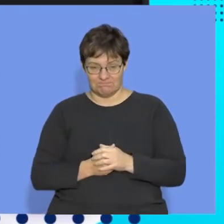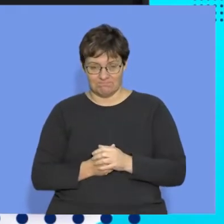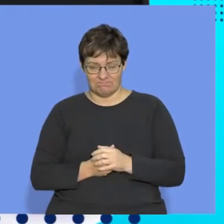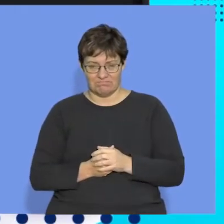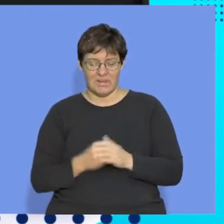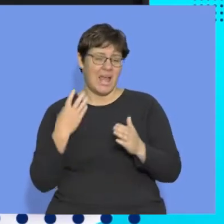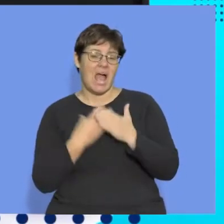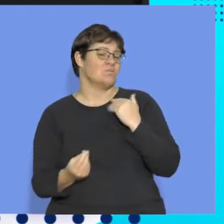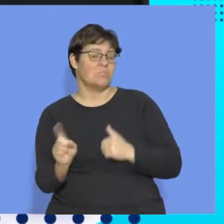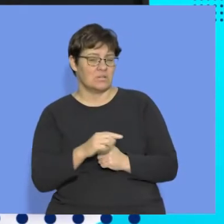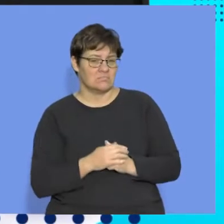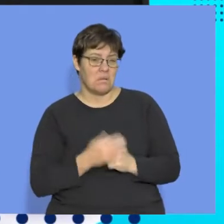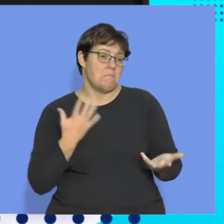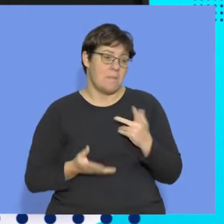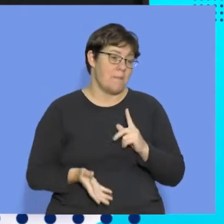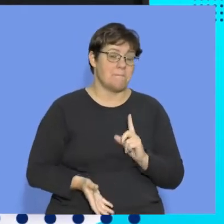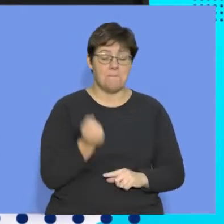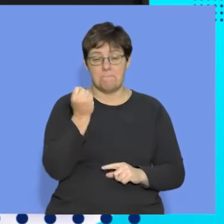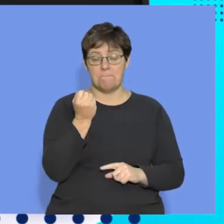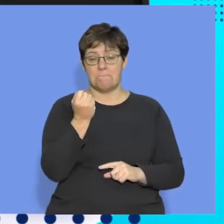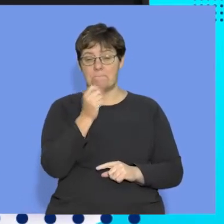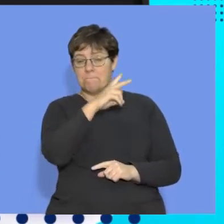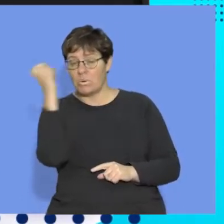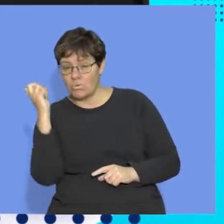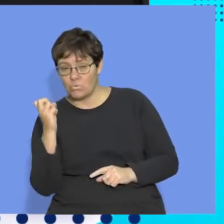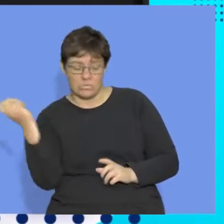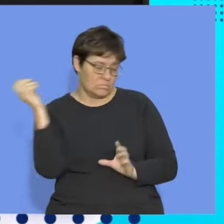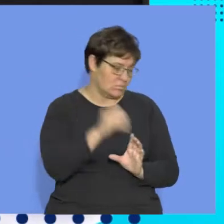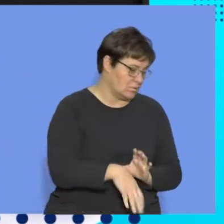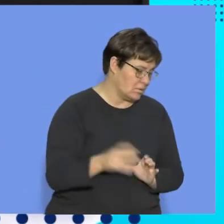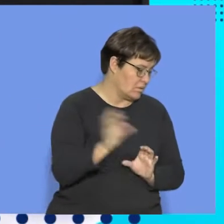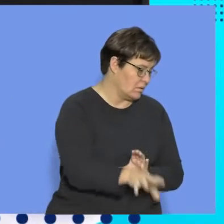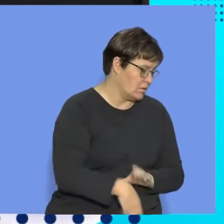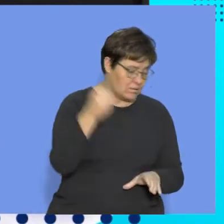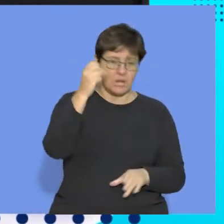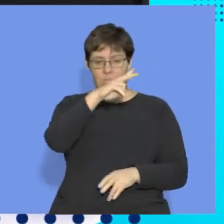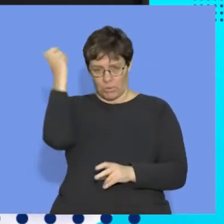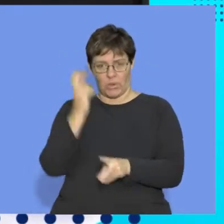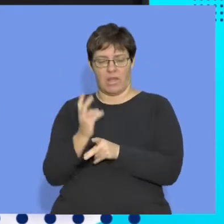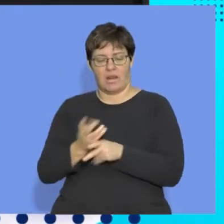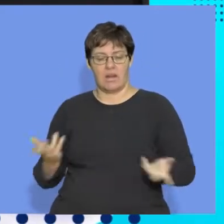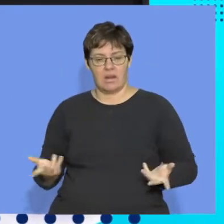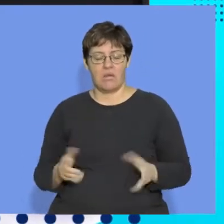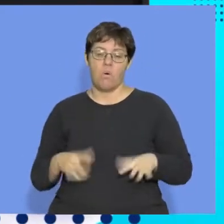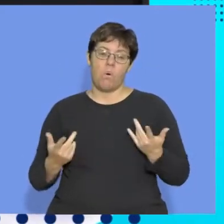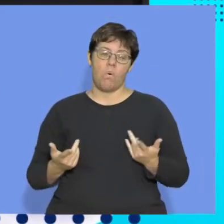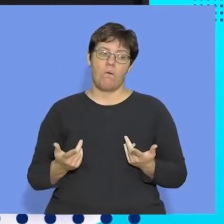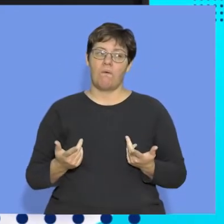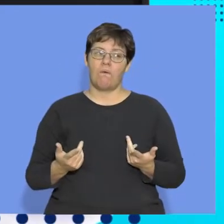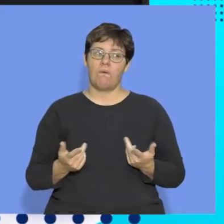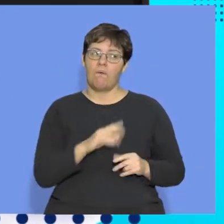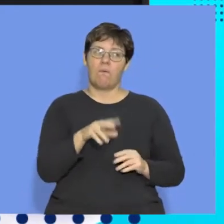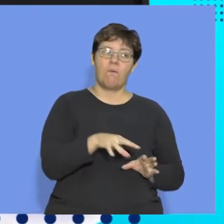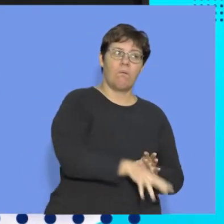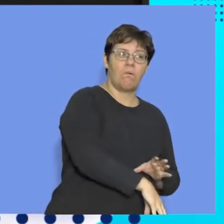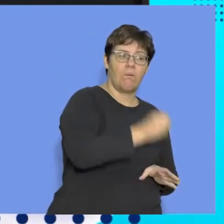What is an outcome? We could get blue. Put it back. We could get blue again. Put it back. Or we can try.